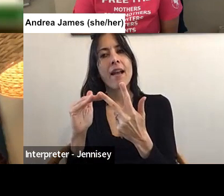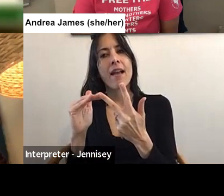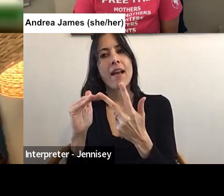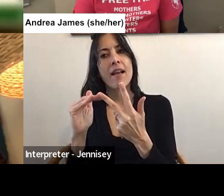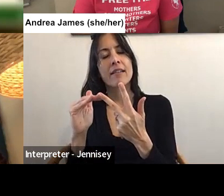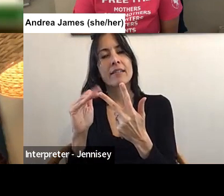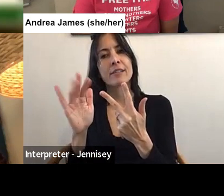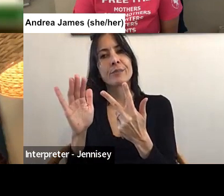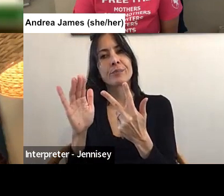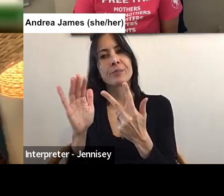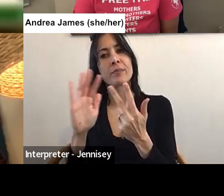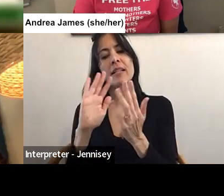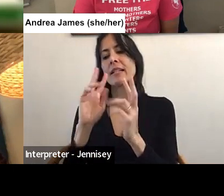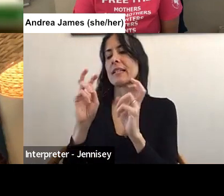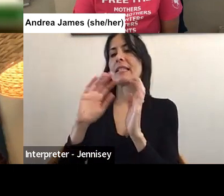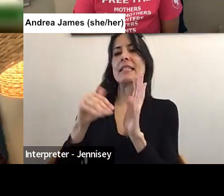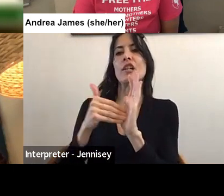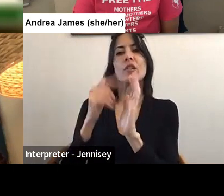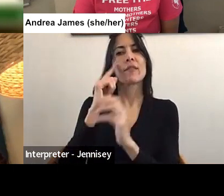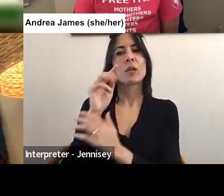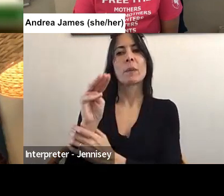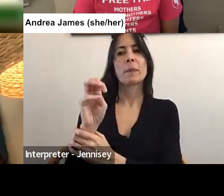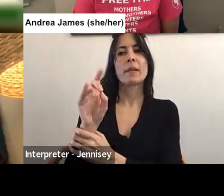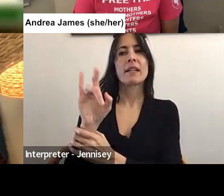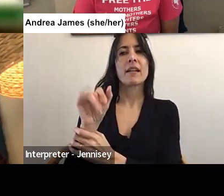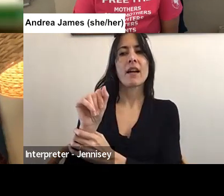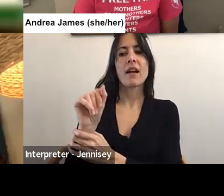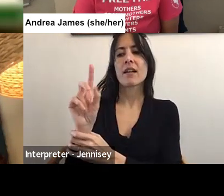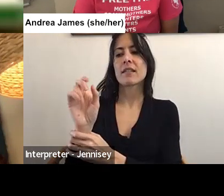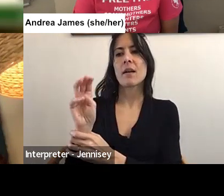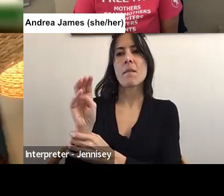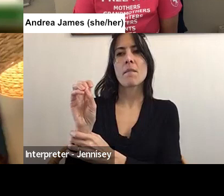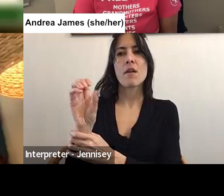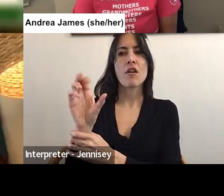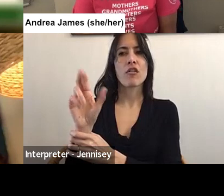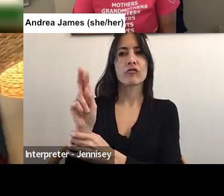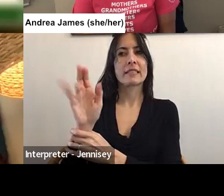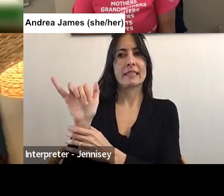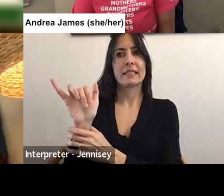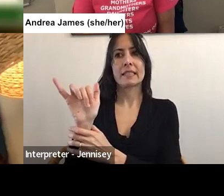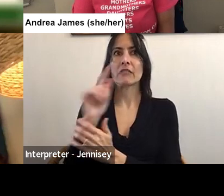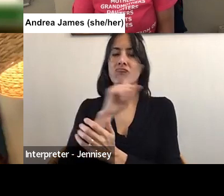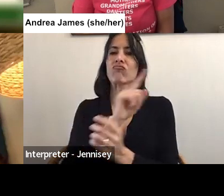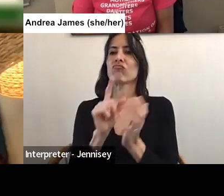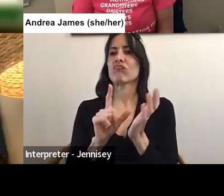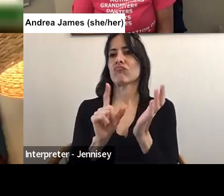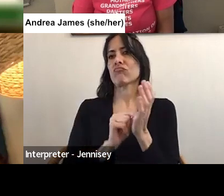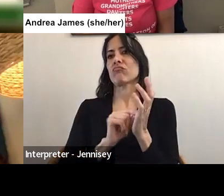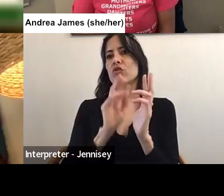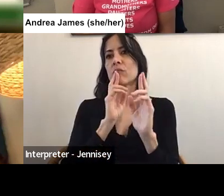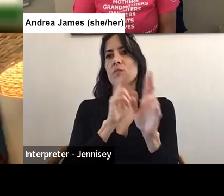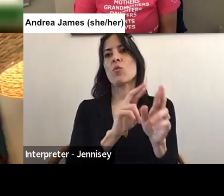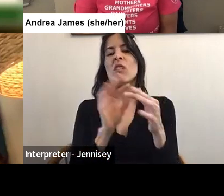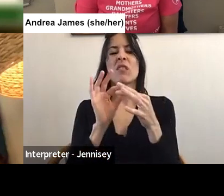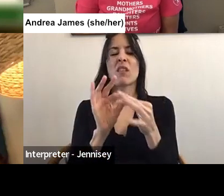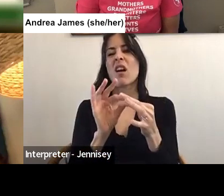for Media Democracy, who taught us about ALEC, the American Legislative Exchange Council, and